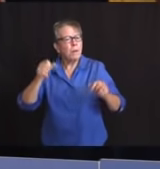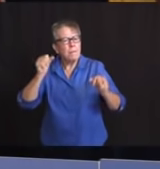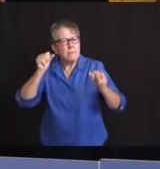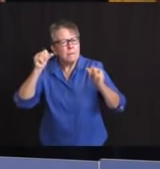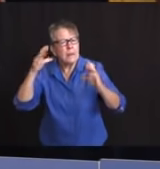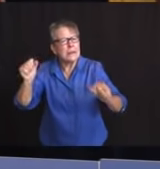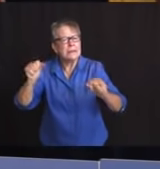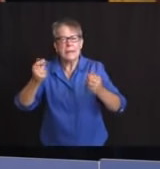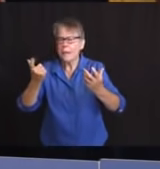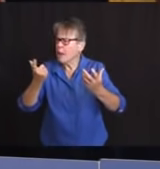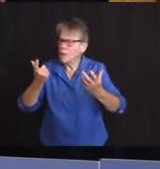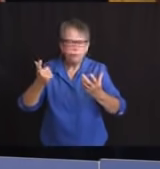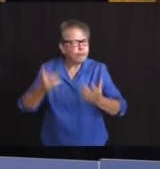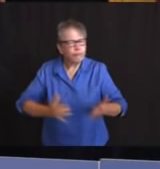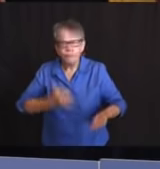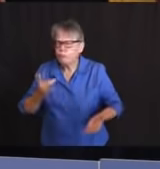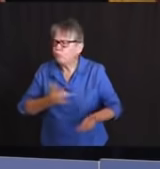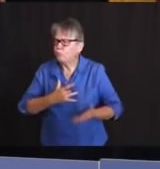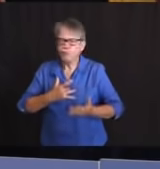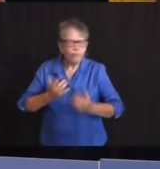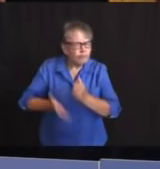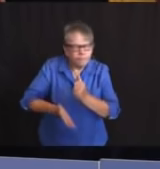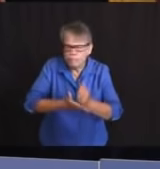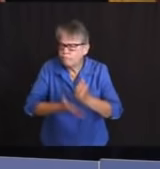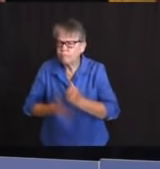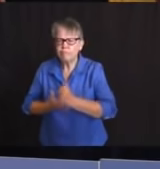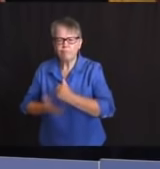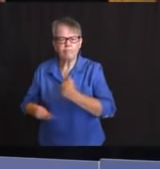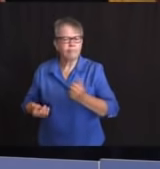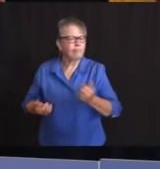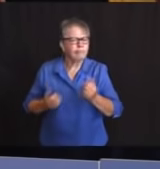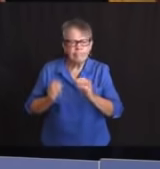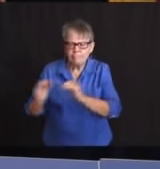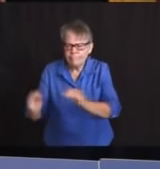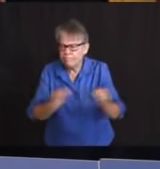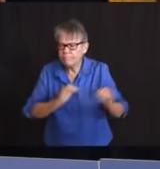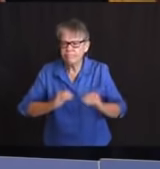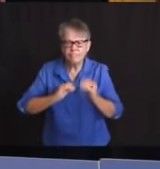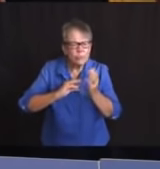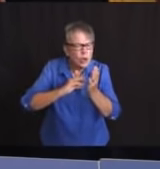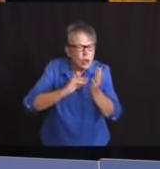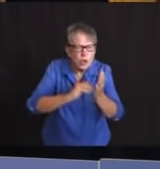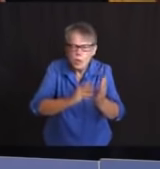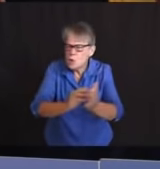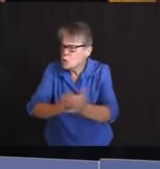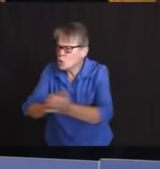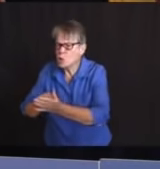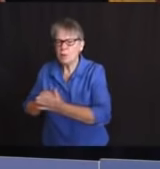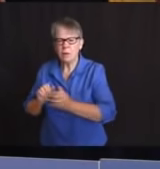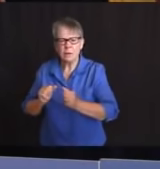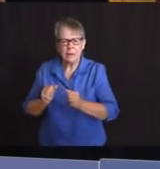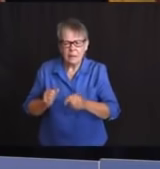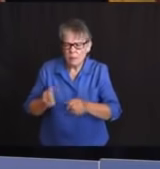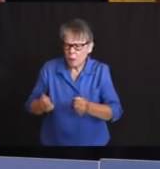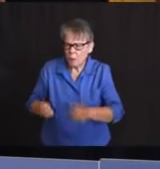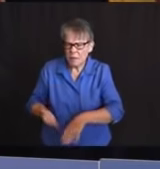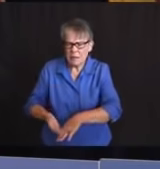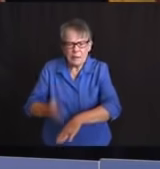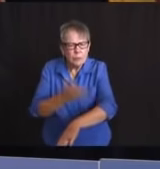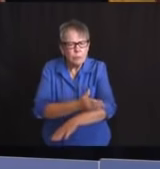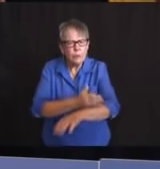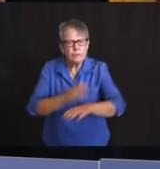areas where we need to improve and providing resources to prepare for the new school year, in whatever shape that would take.